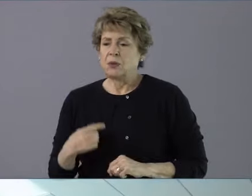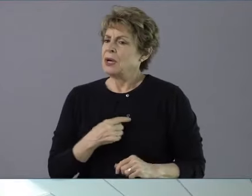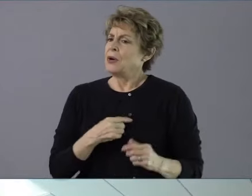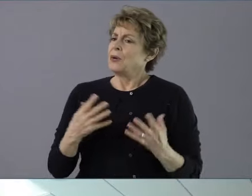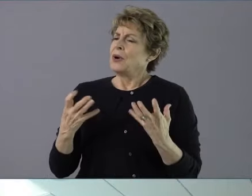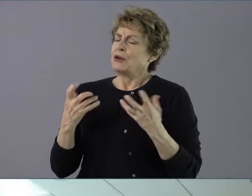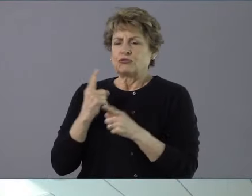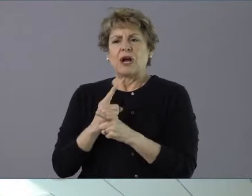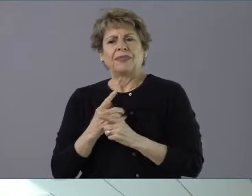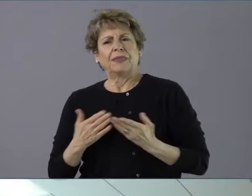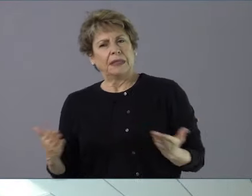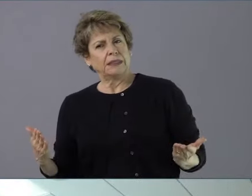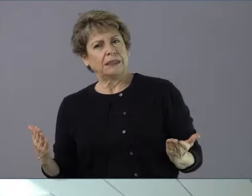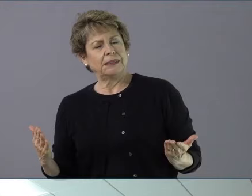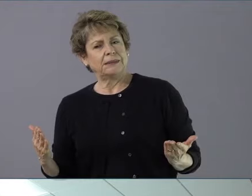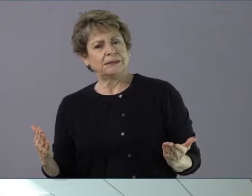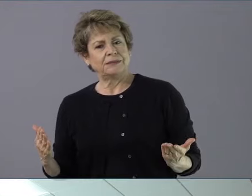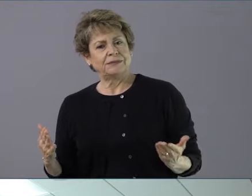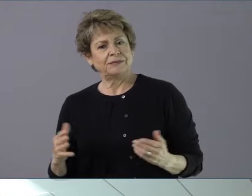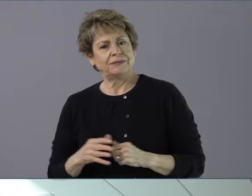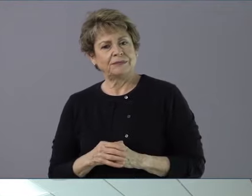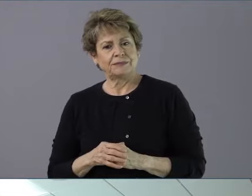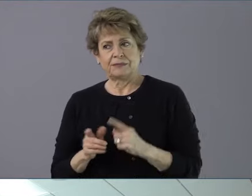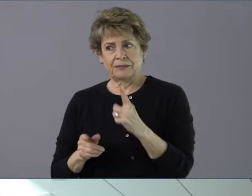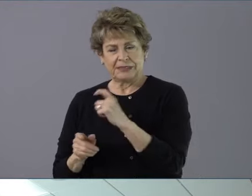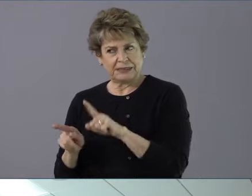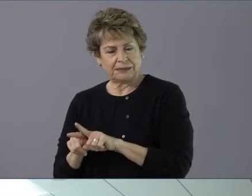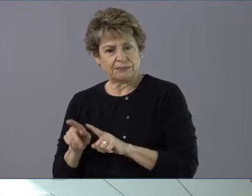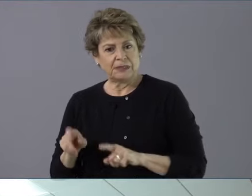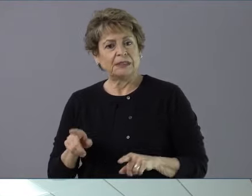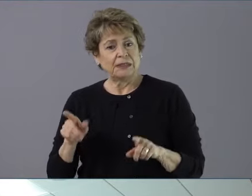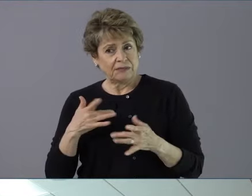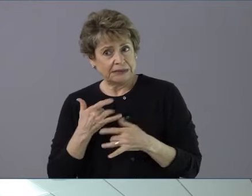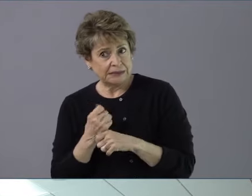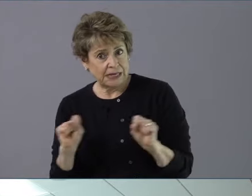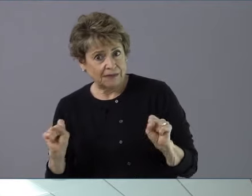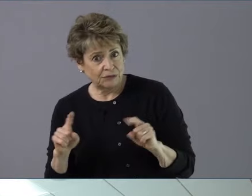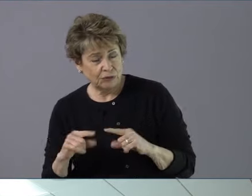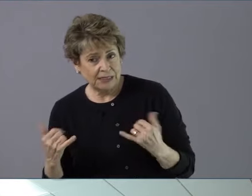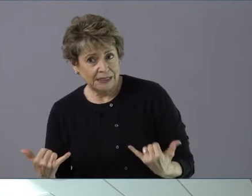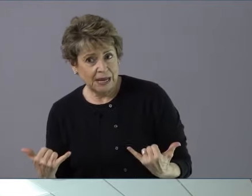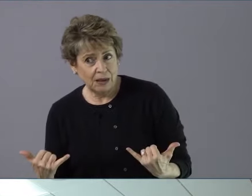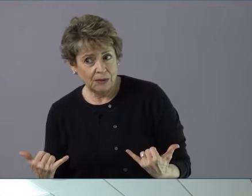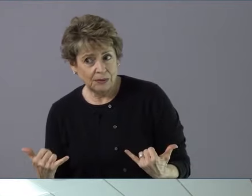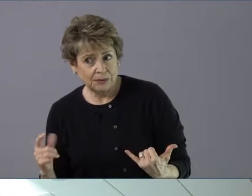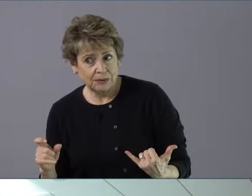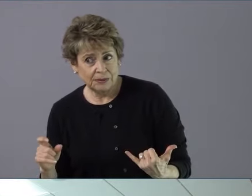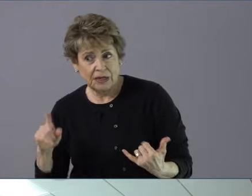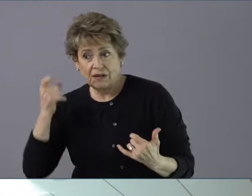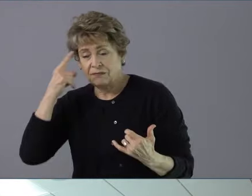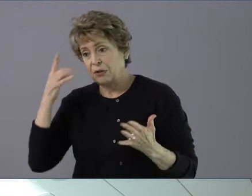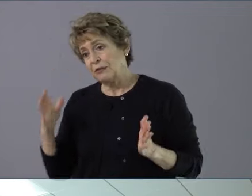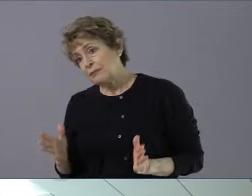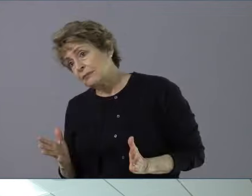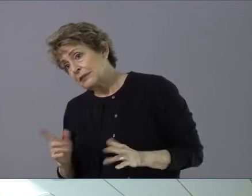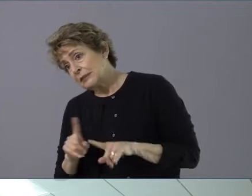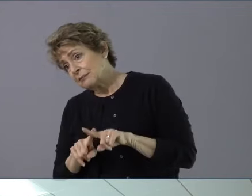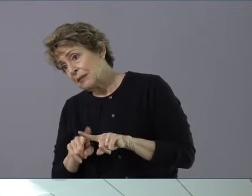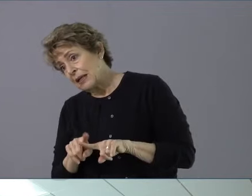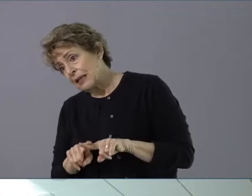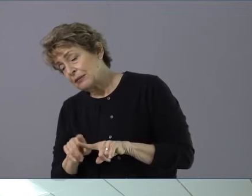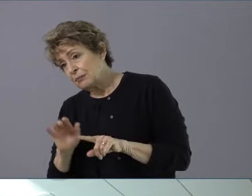time like this? Well, it depends on who you are and where you're working, in your own personal situation. Nicole,